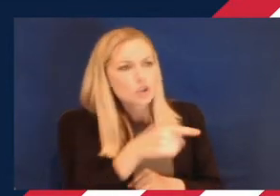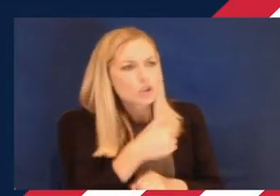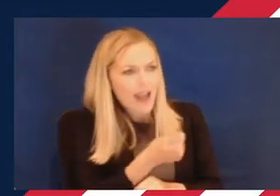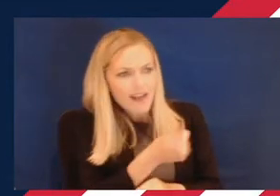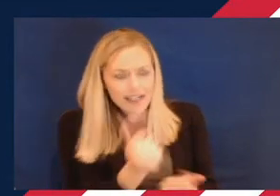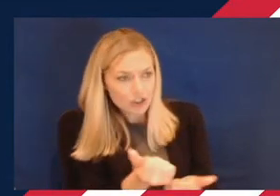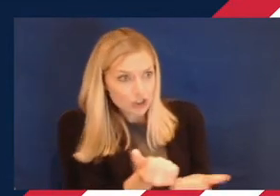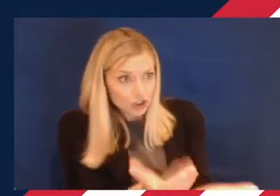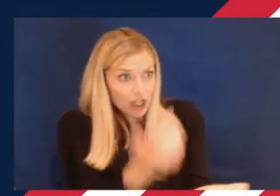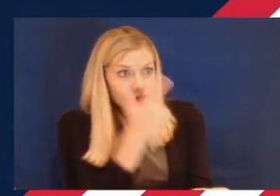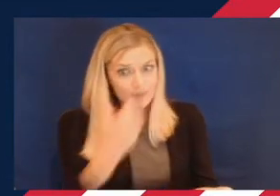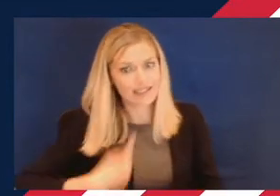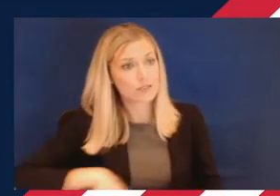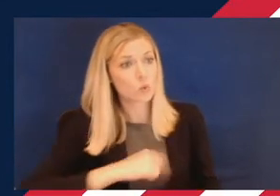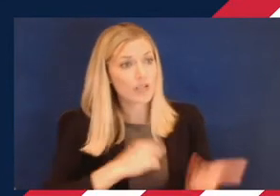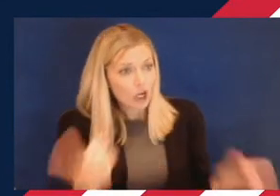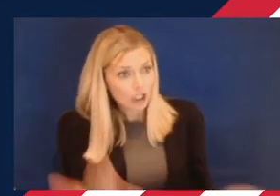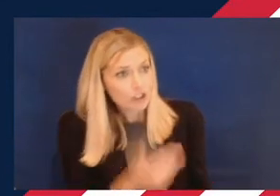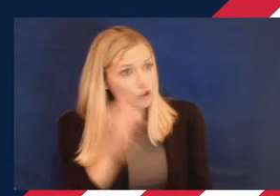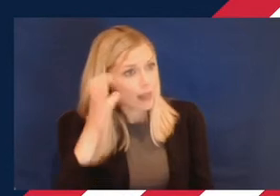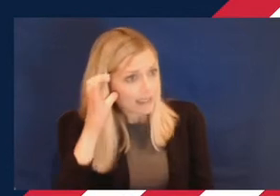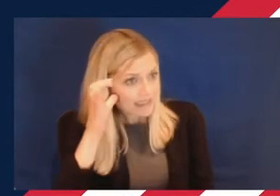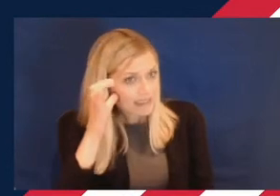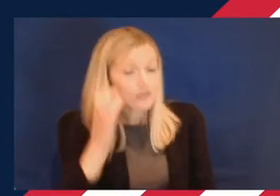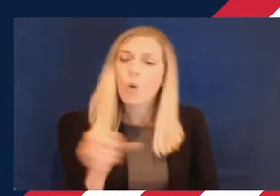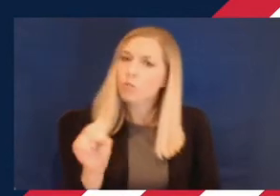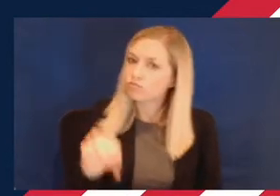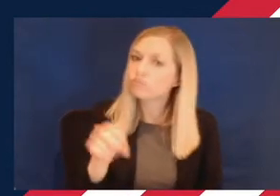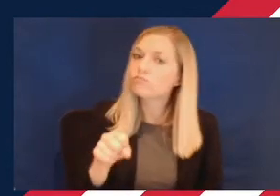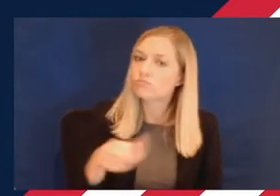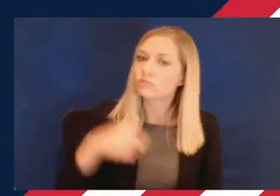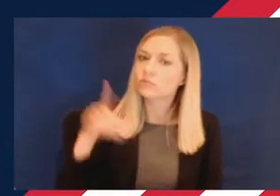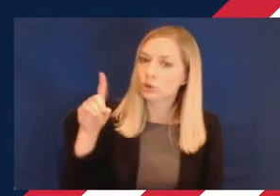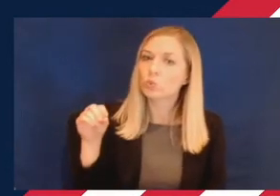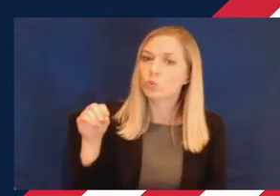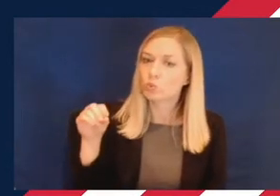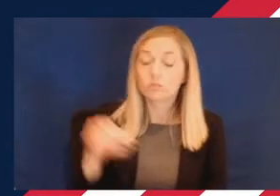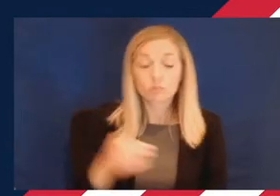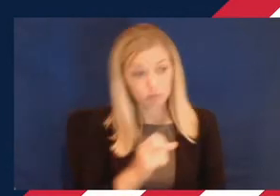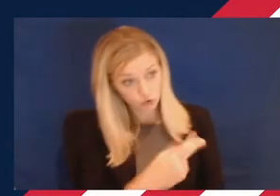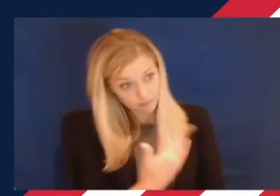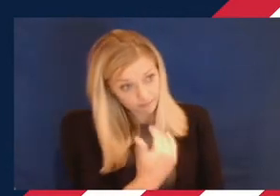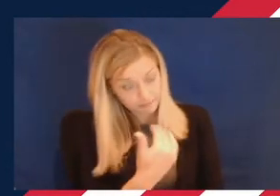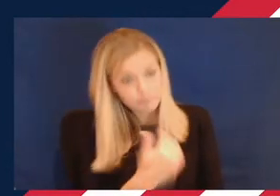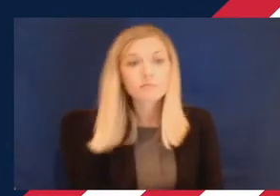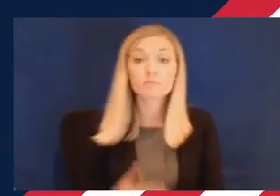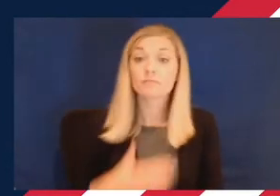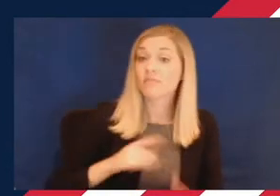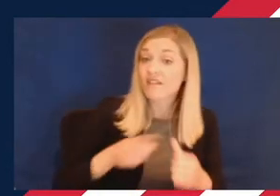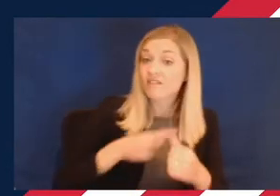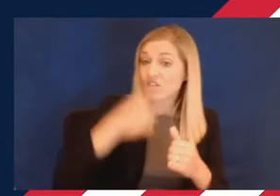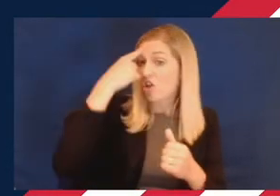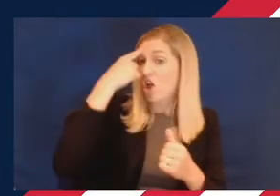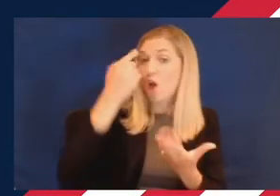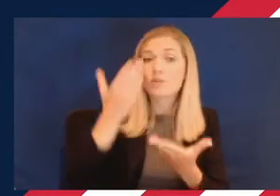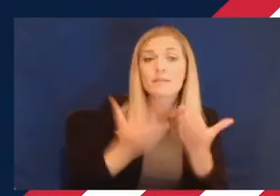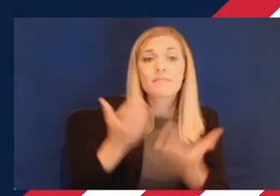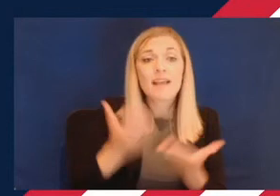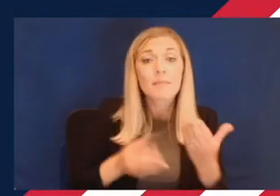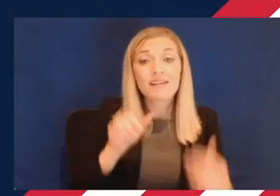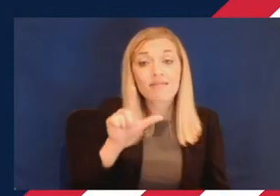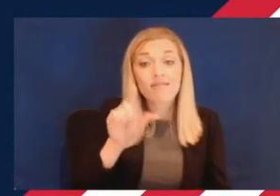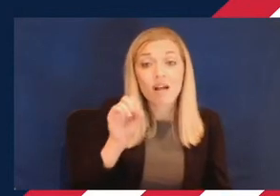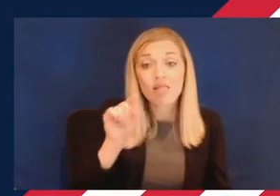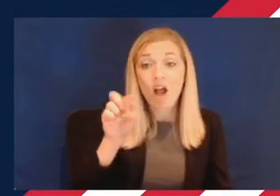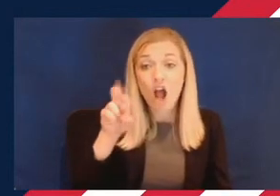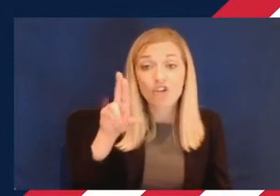do. Okay. The first thing that came to mind was maybe a lottery. Maybe lottery. Okay.